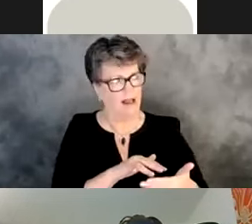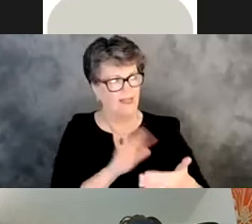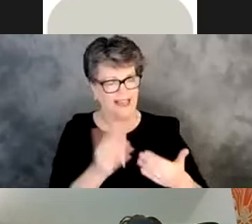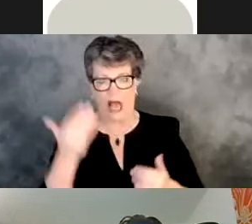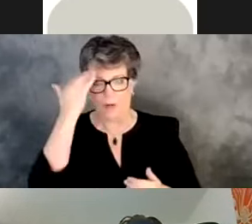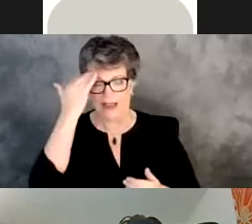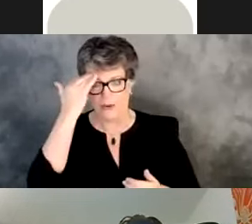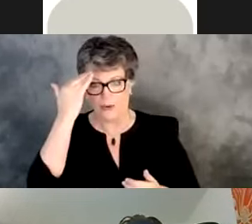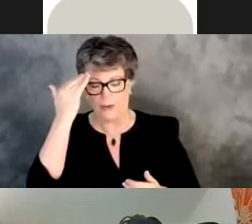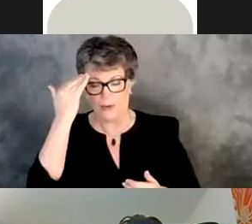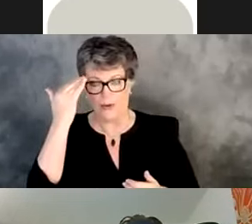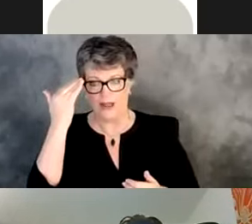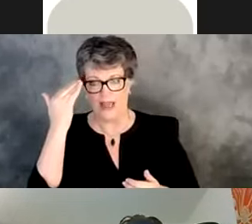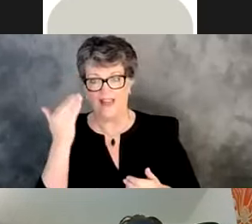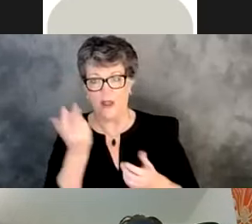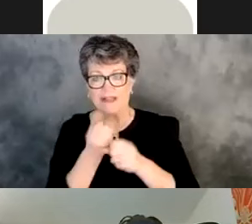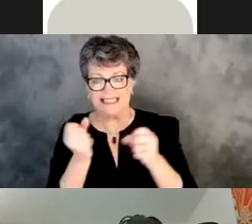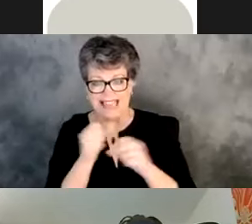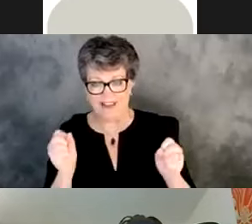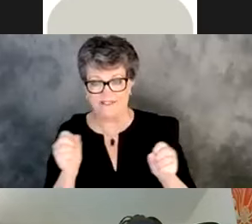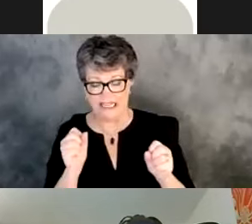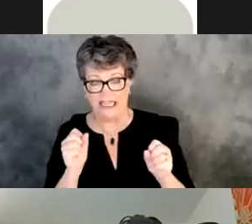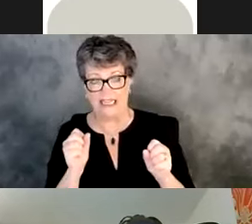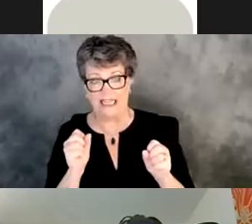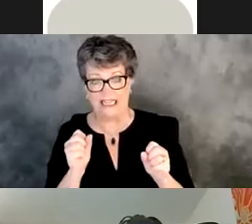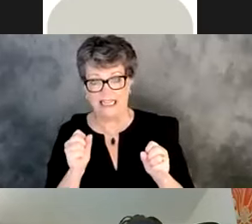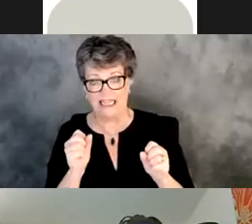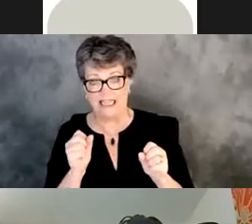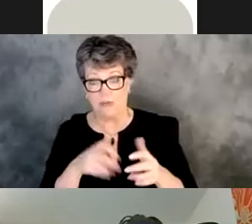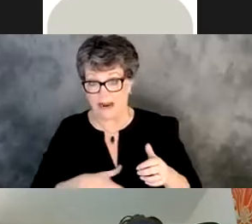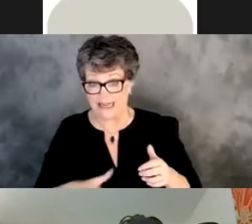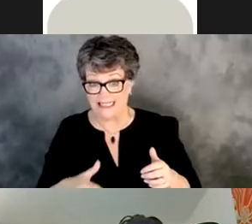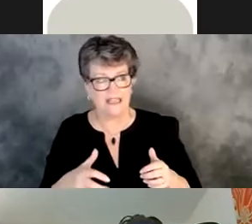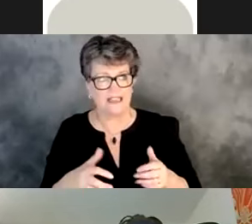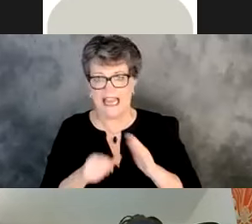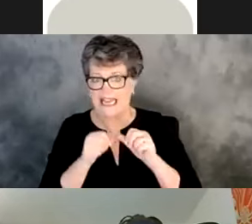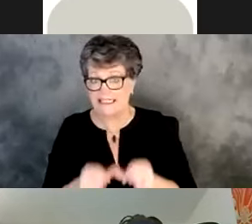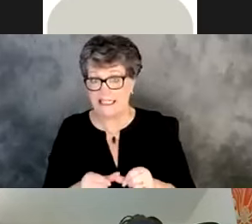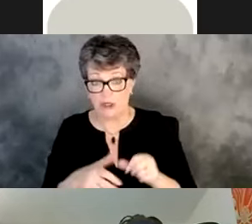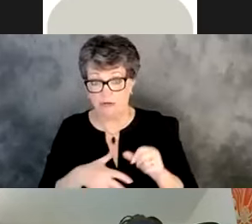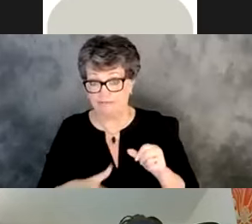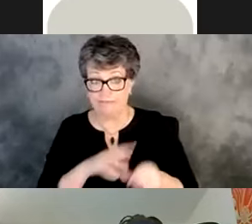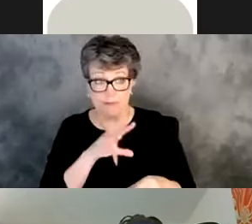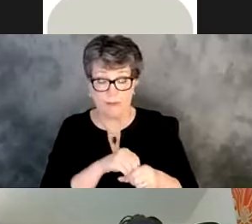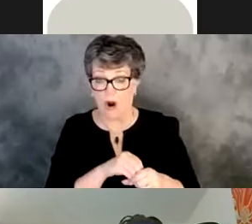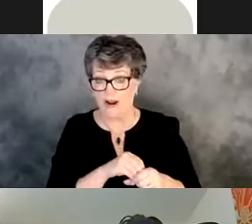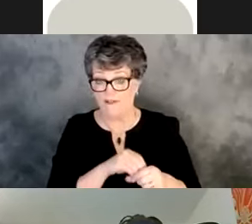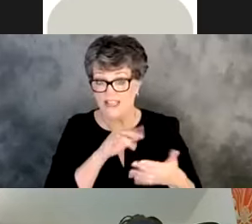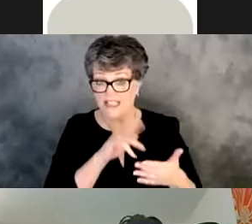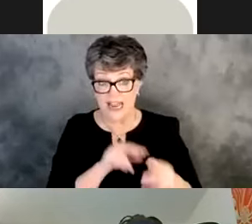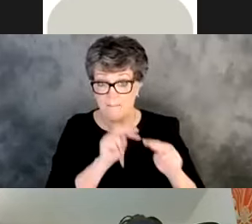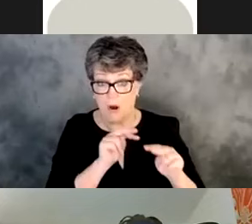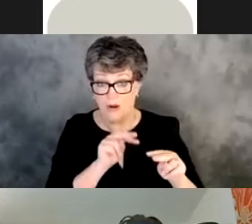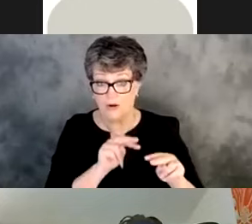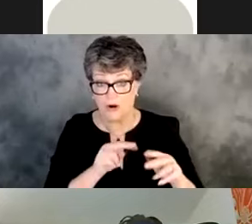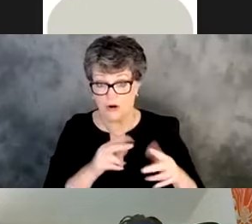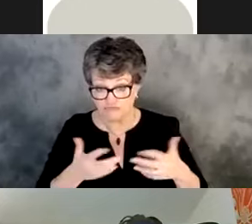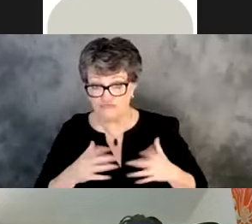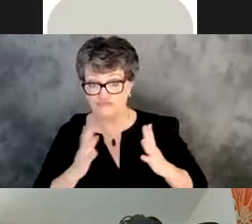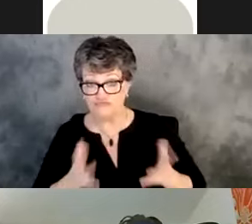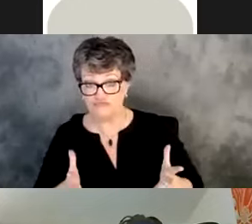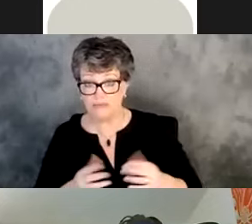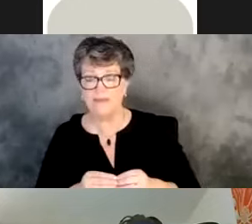there was some safety in pregnancy, because those women still continue to be a part of the study and still were monitored. But the bigger point is that there